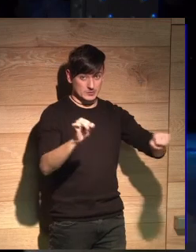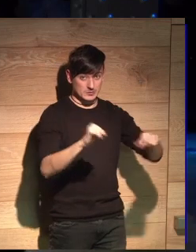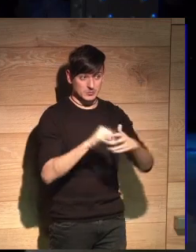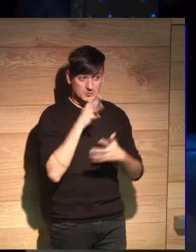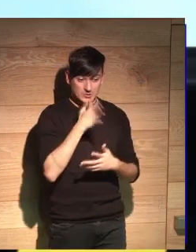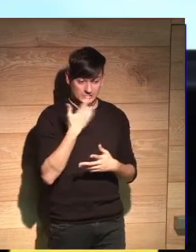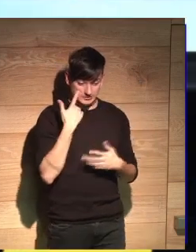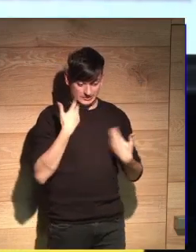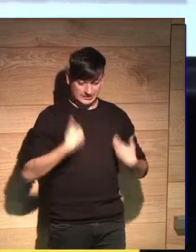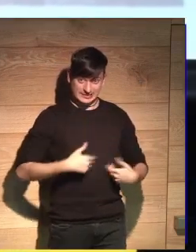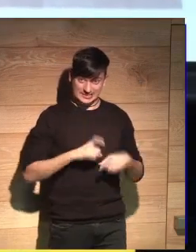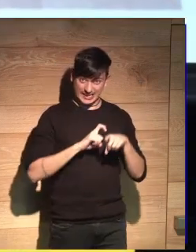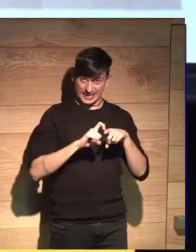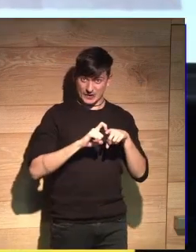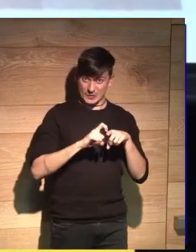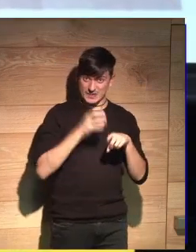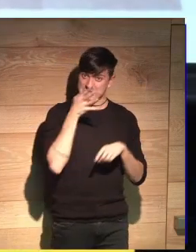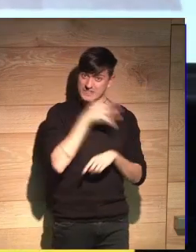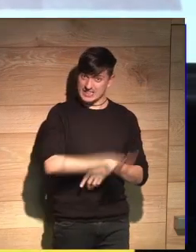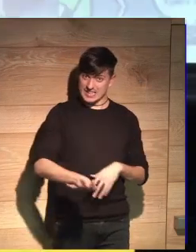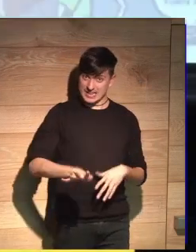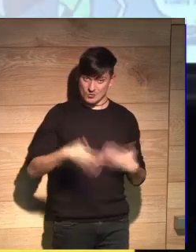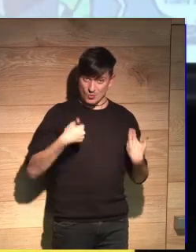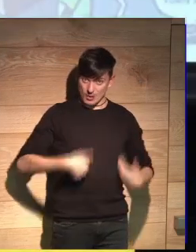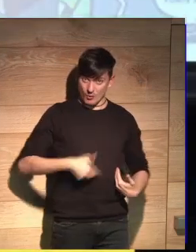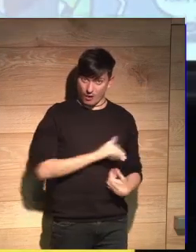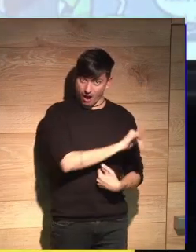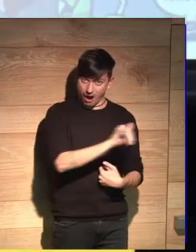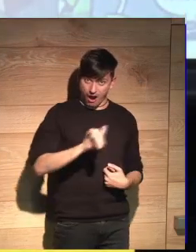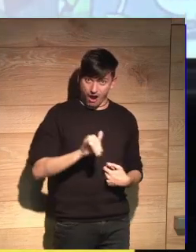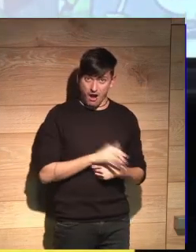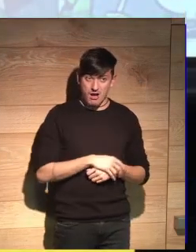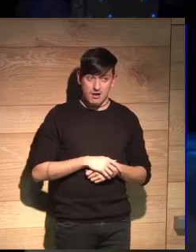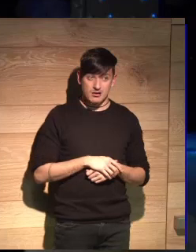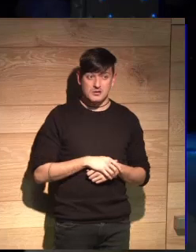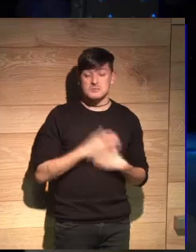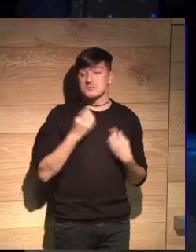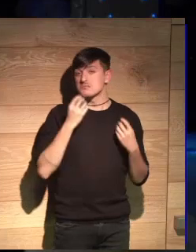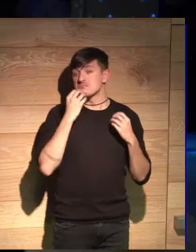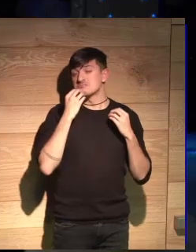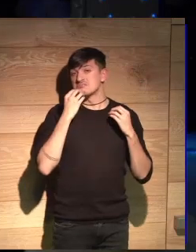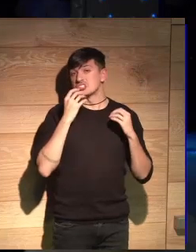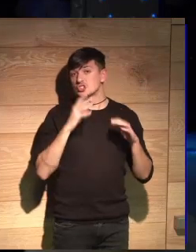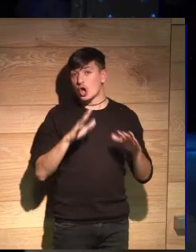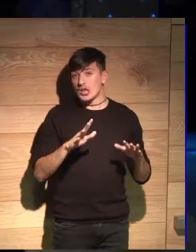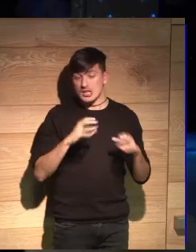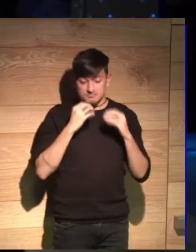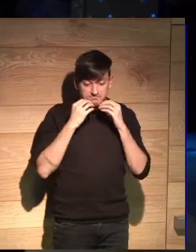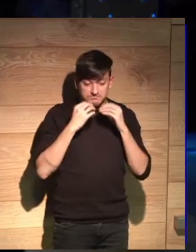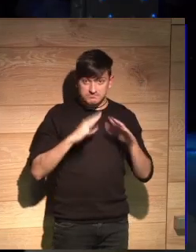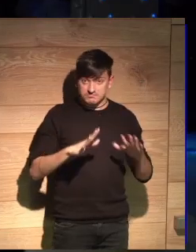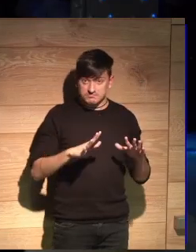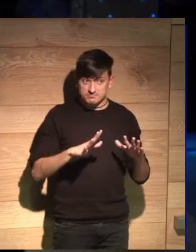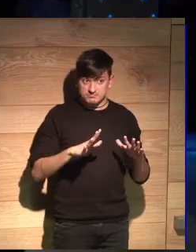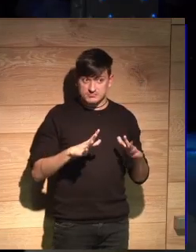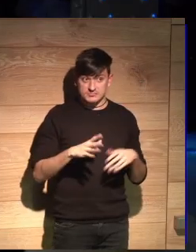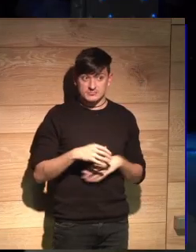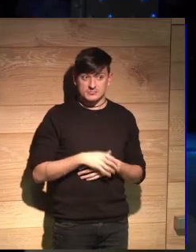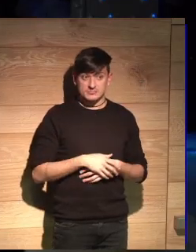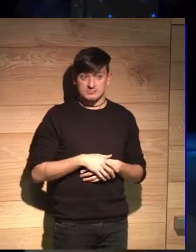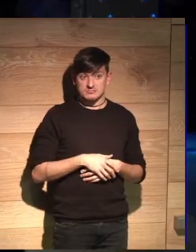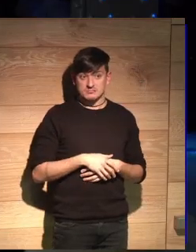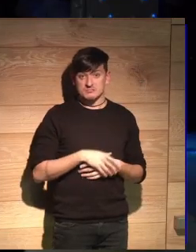kingdom of heaven. And it was not a science who said that. And we have similar things in our anatomy. History